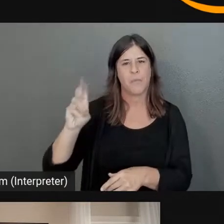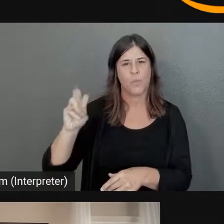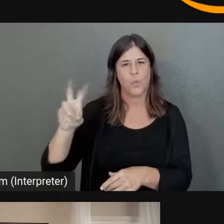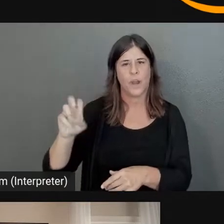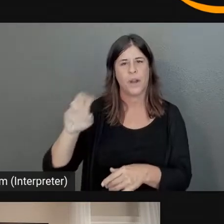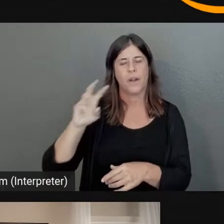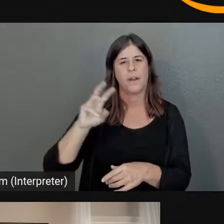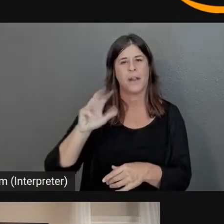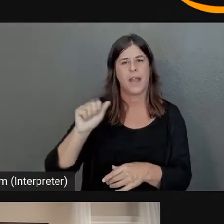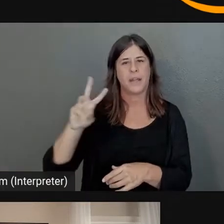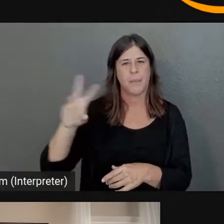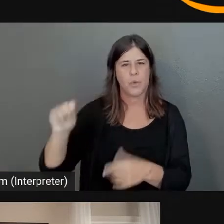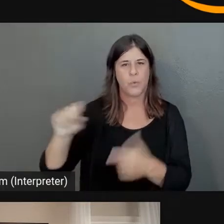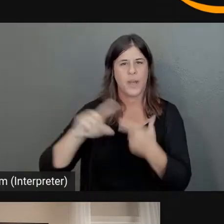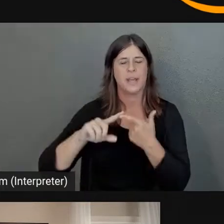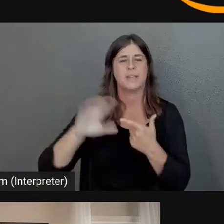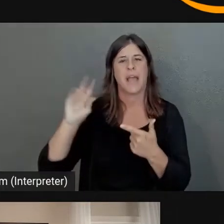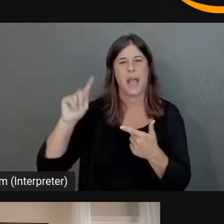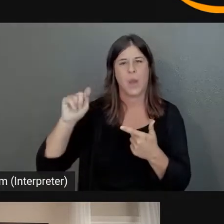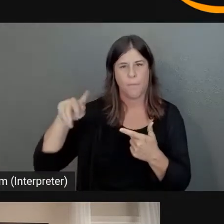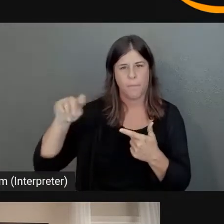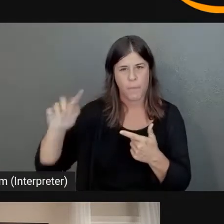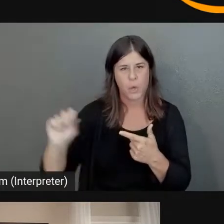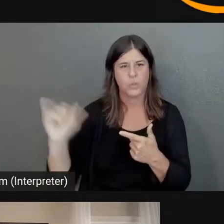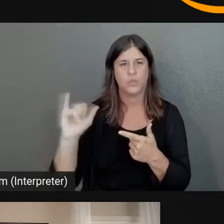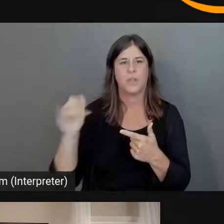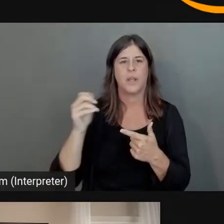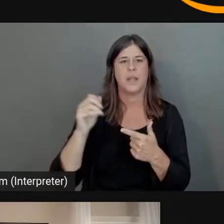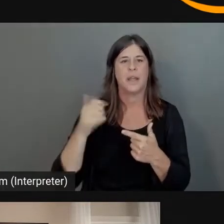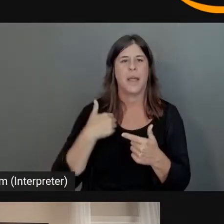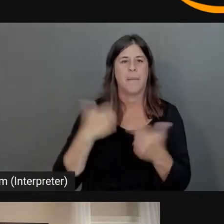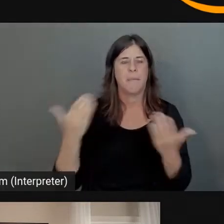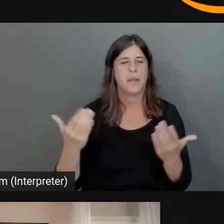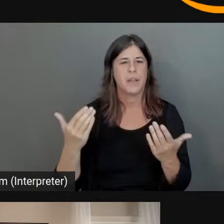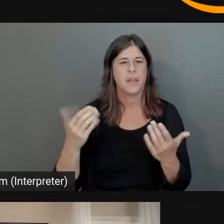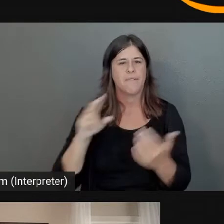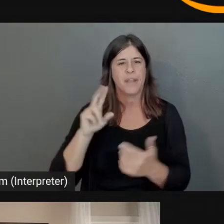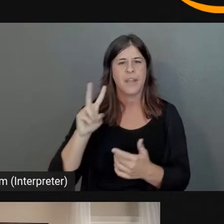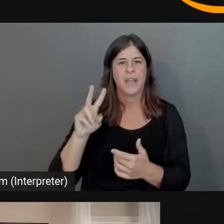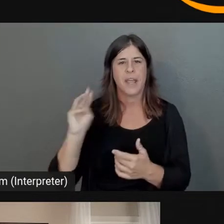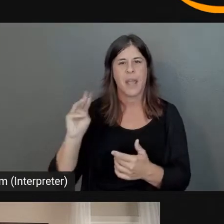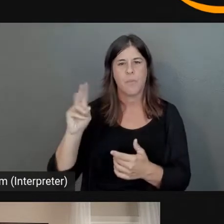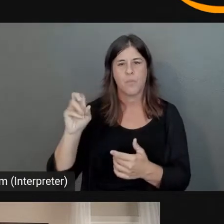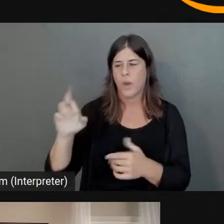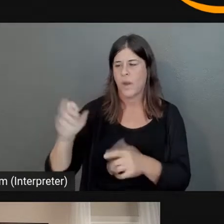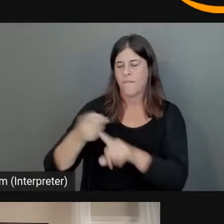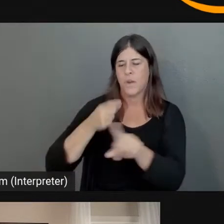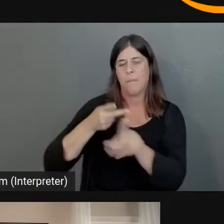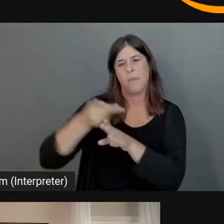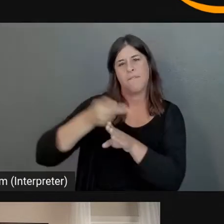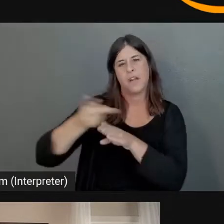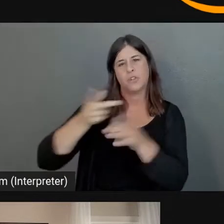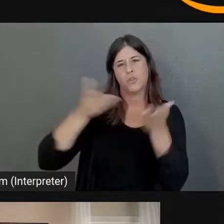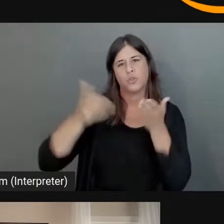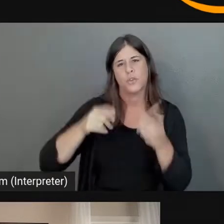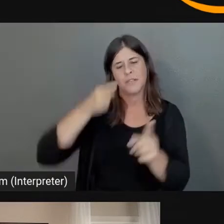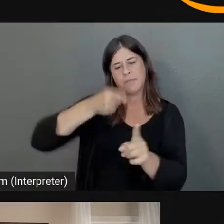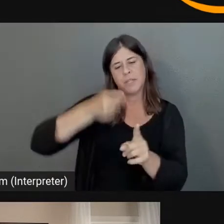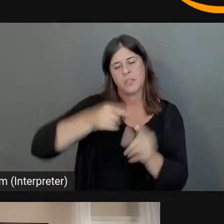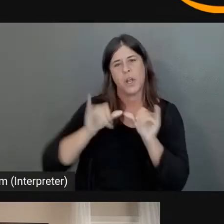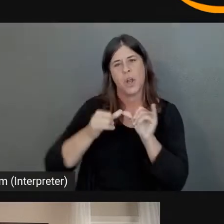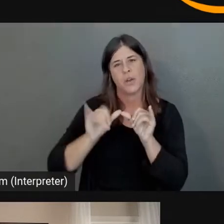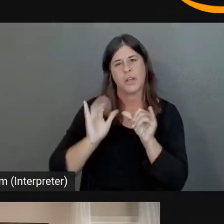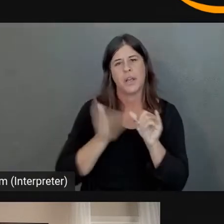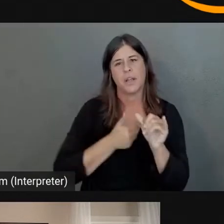and VMware Cloud on AWS Outposts. I've had a tenure at VMware coming from professional services, specializing in architecting our